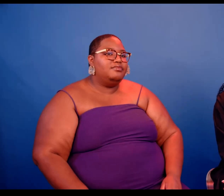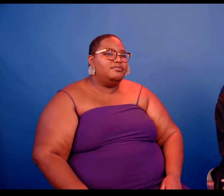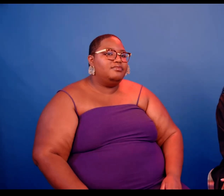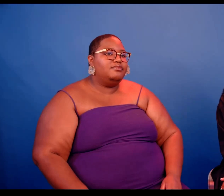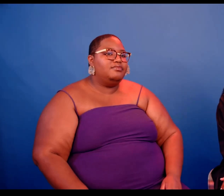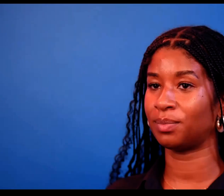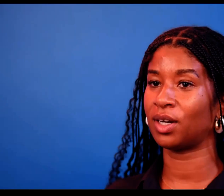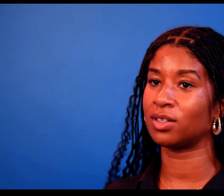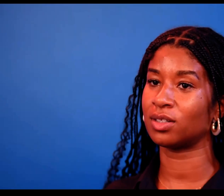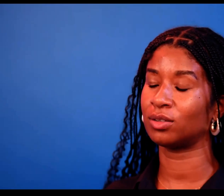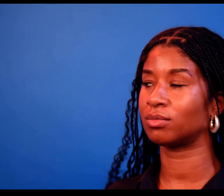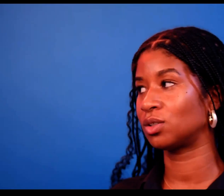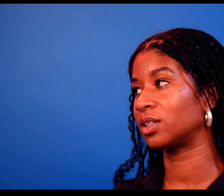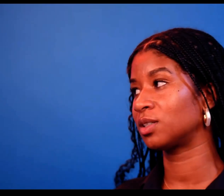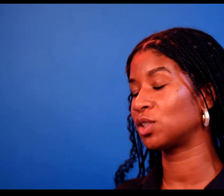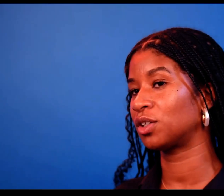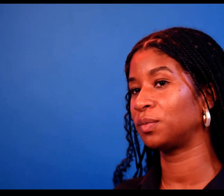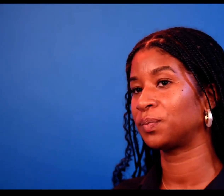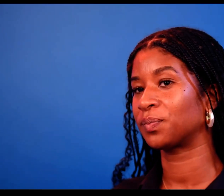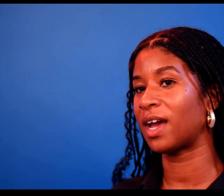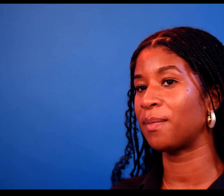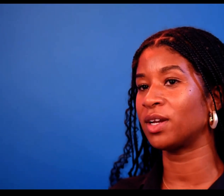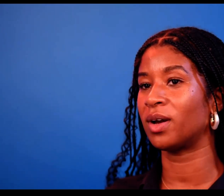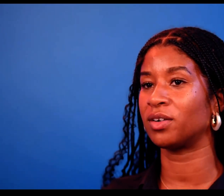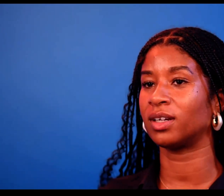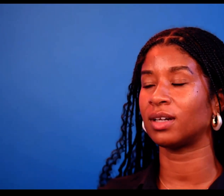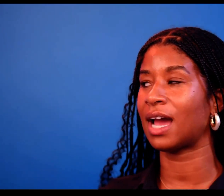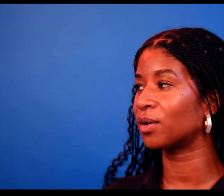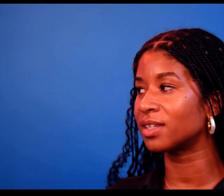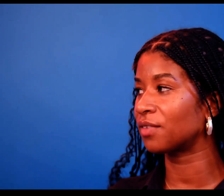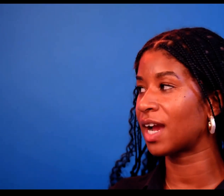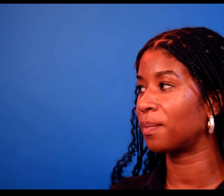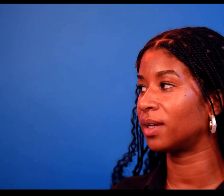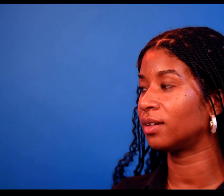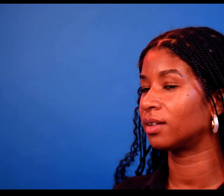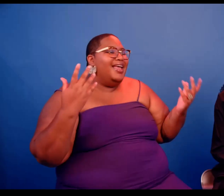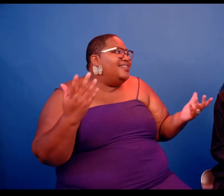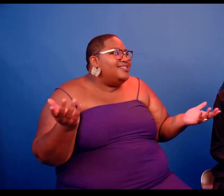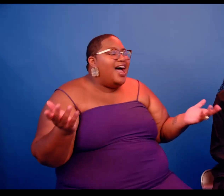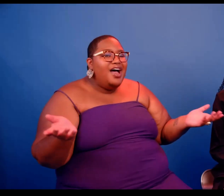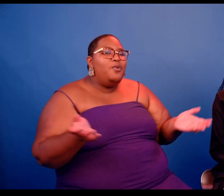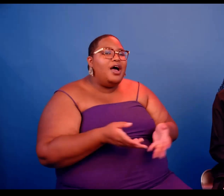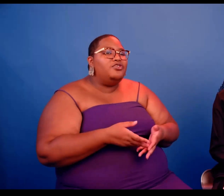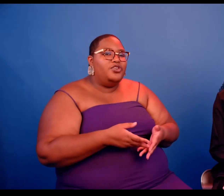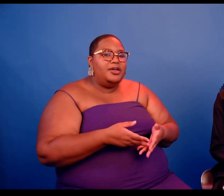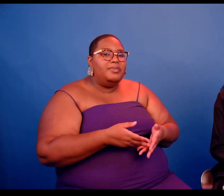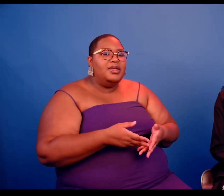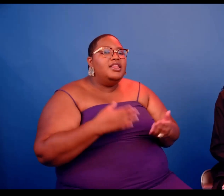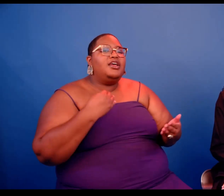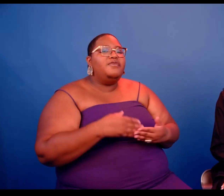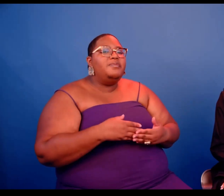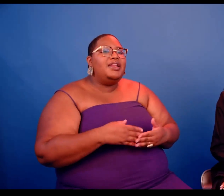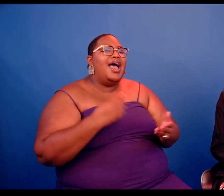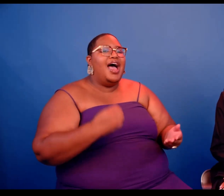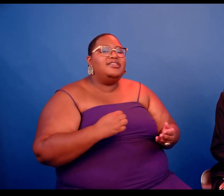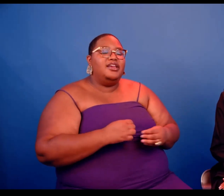tied to work sounds great, but also too good to be true. I bet you're wondering, how could this ever happen? It's not a wild dream.